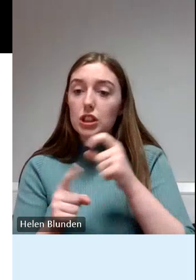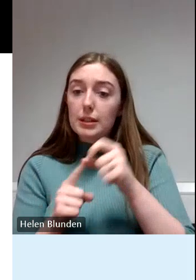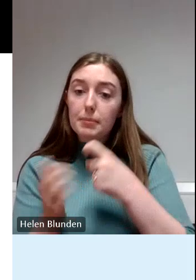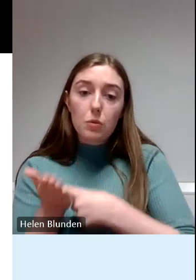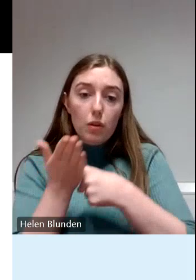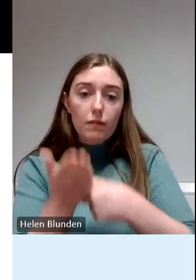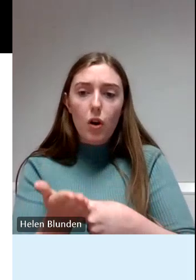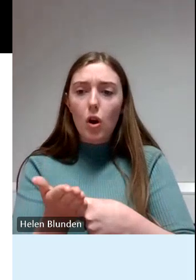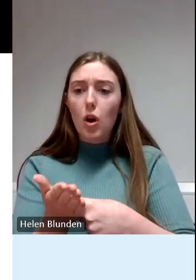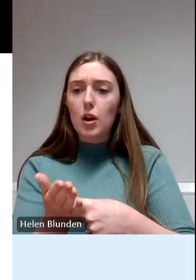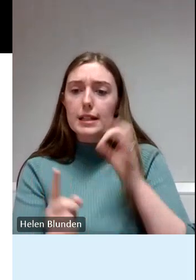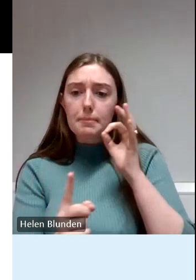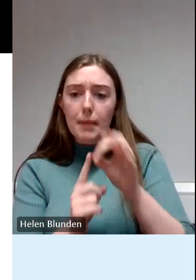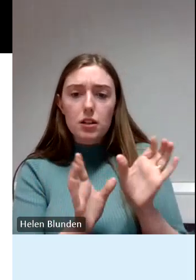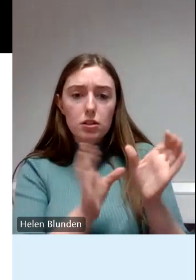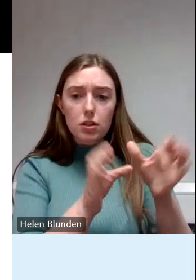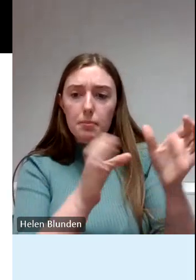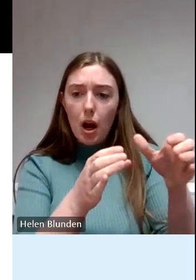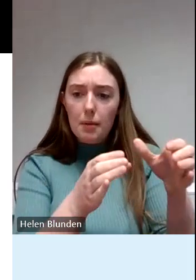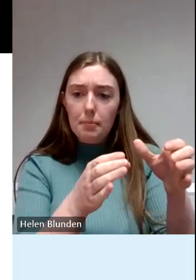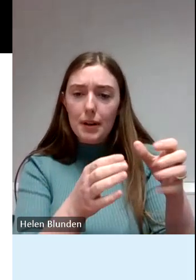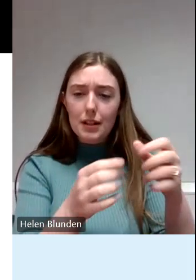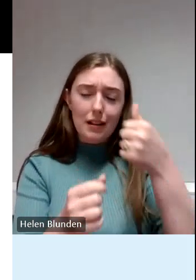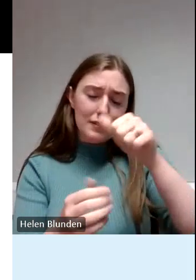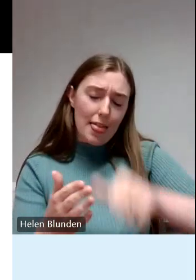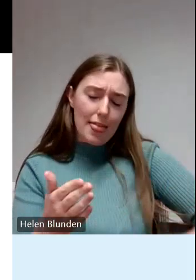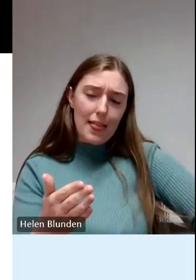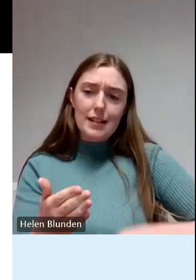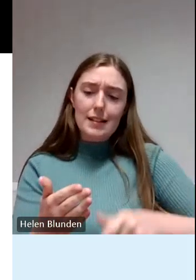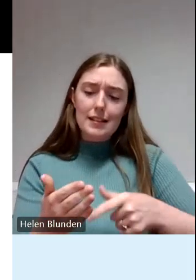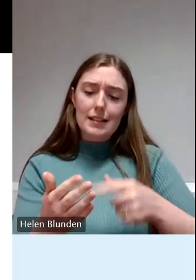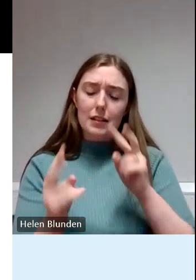we glue all those together and try and